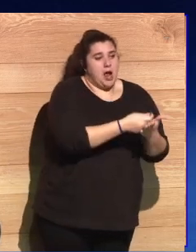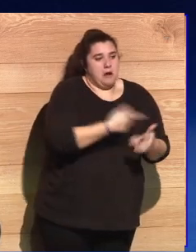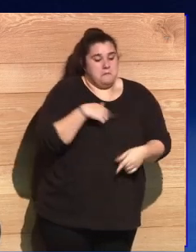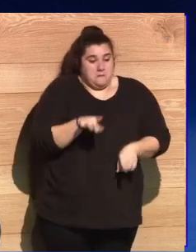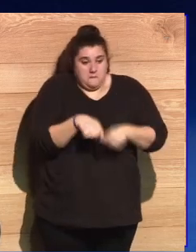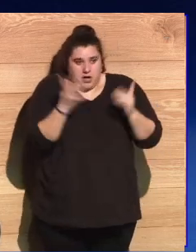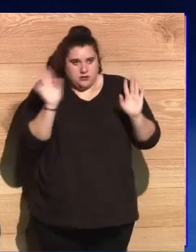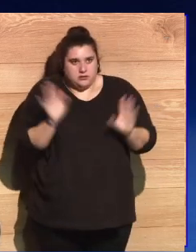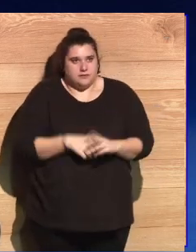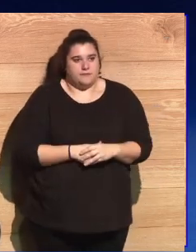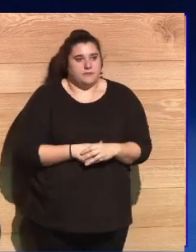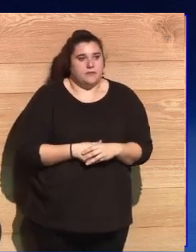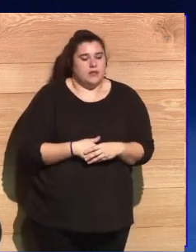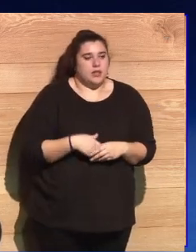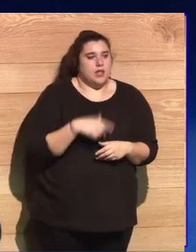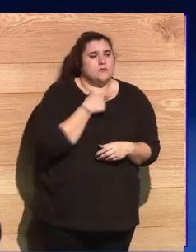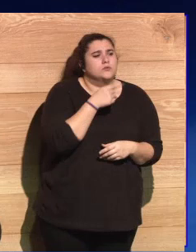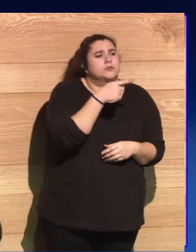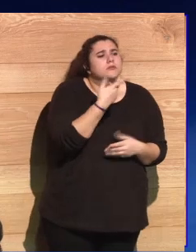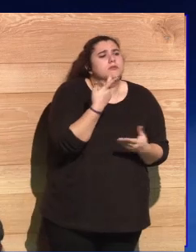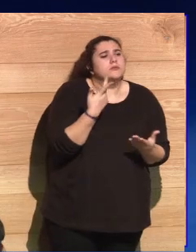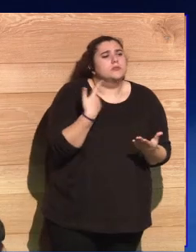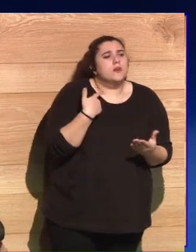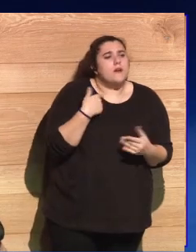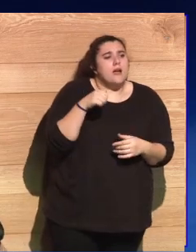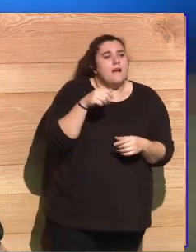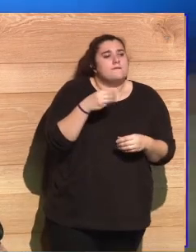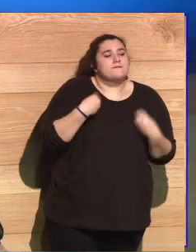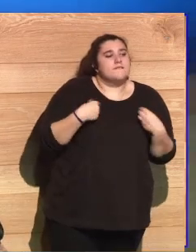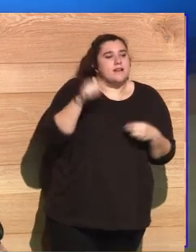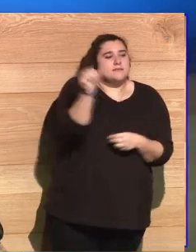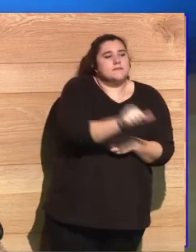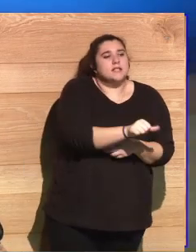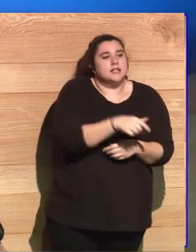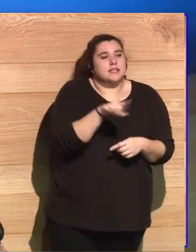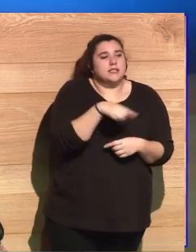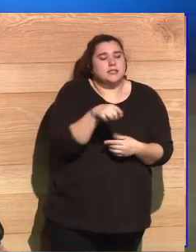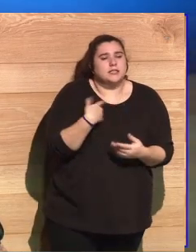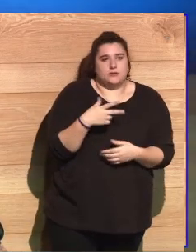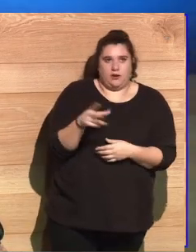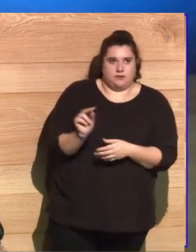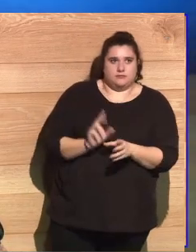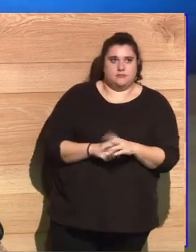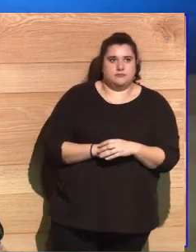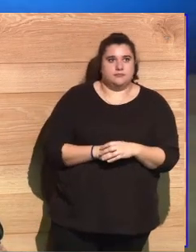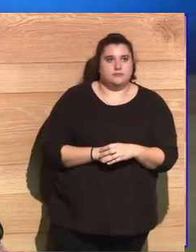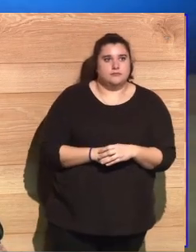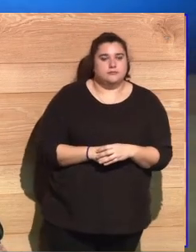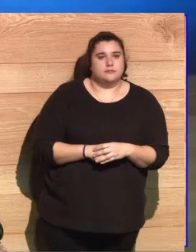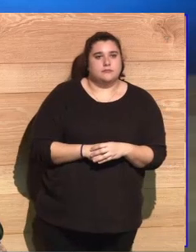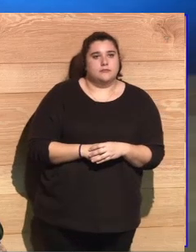Alberto García-Alix, ¿le gustaría? Alberto García-Alix, would you like to be your life in a movie? No.